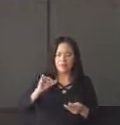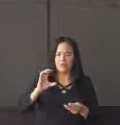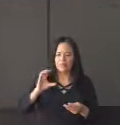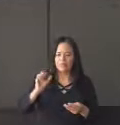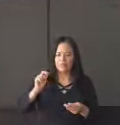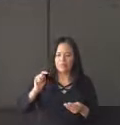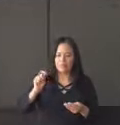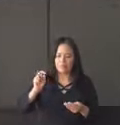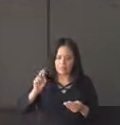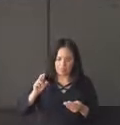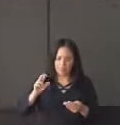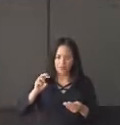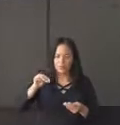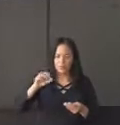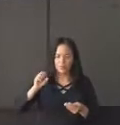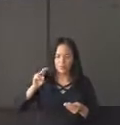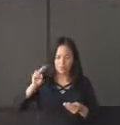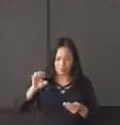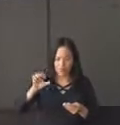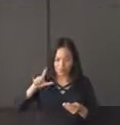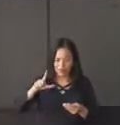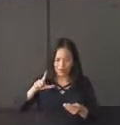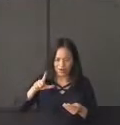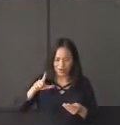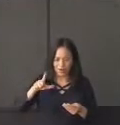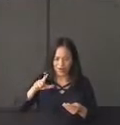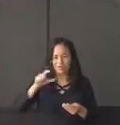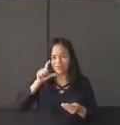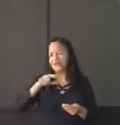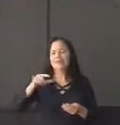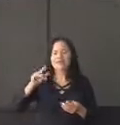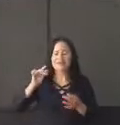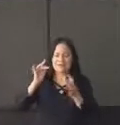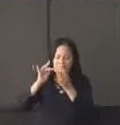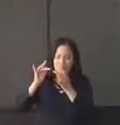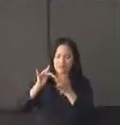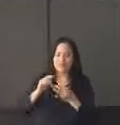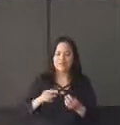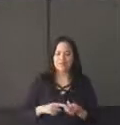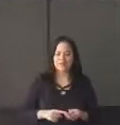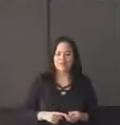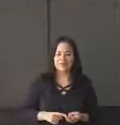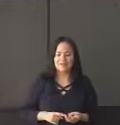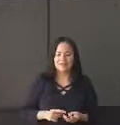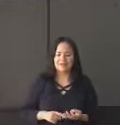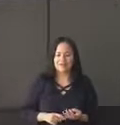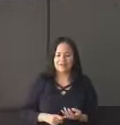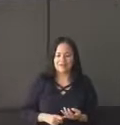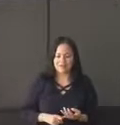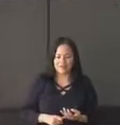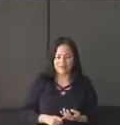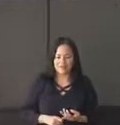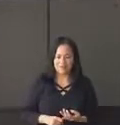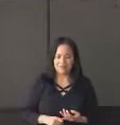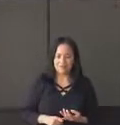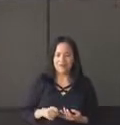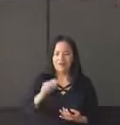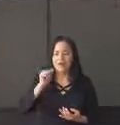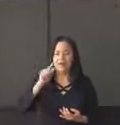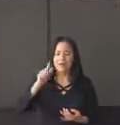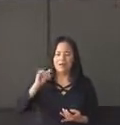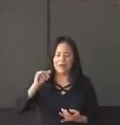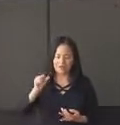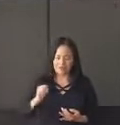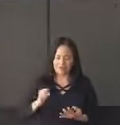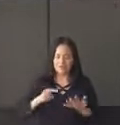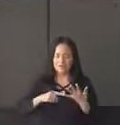Victor Manuel Quinteros, who is with us. Alice Pistolesi, also in